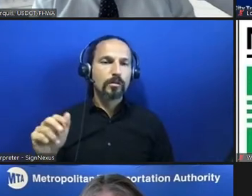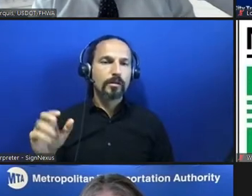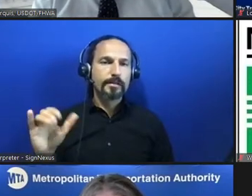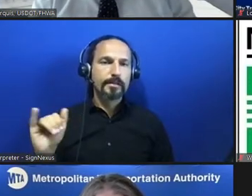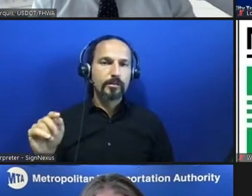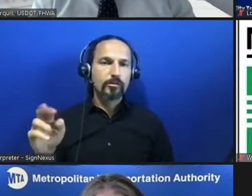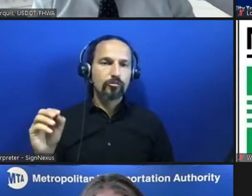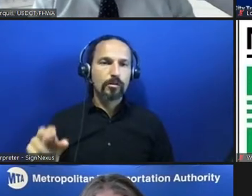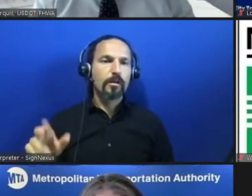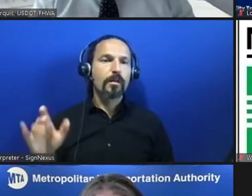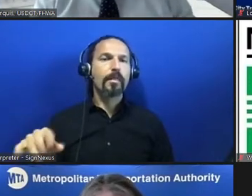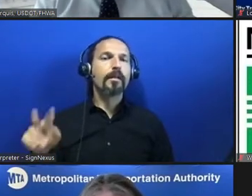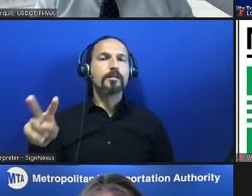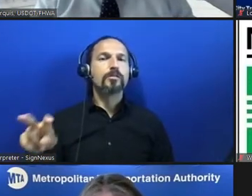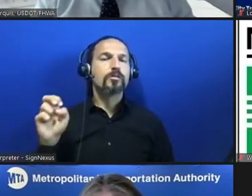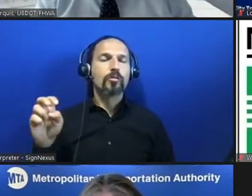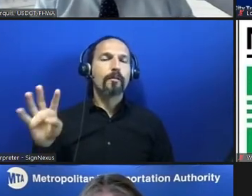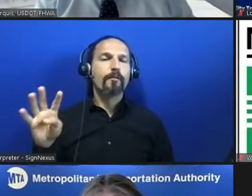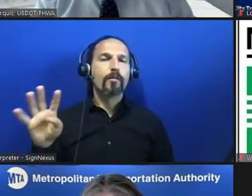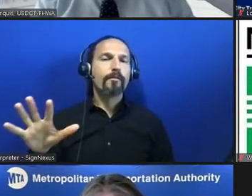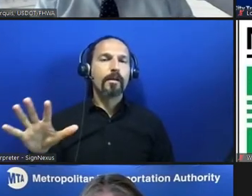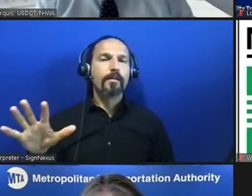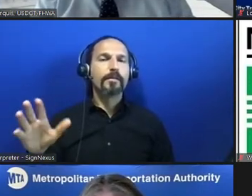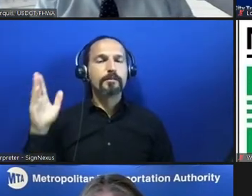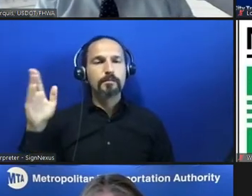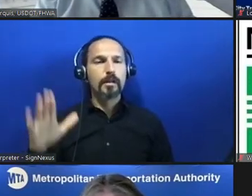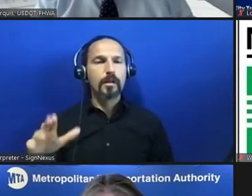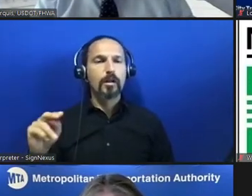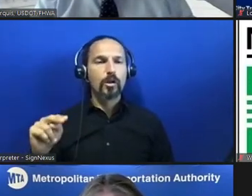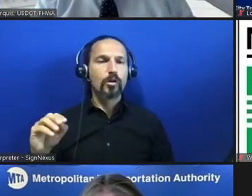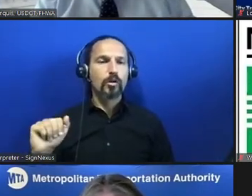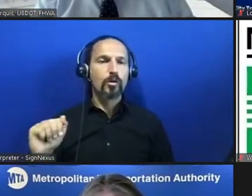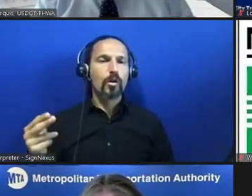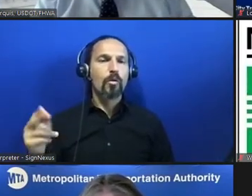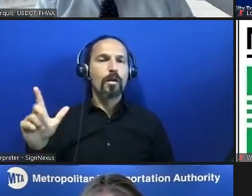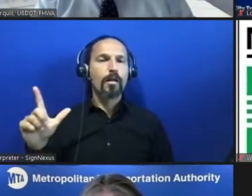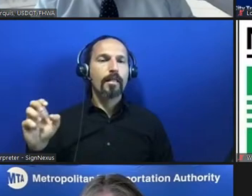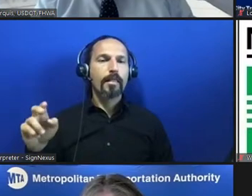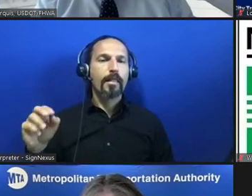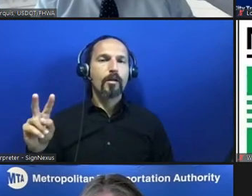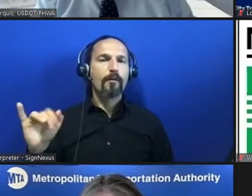followed by our 245th speaker Noah lenovitz